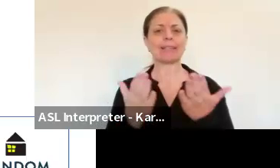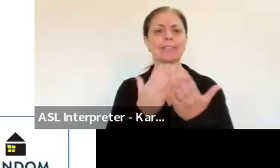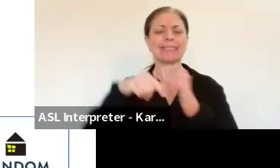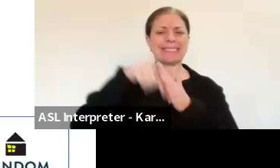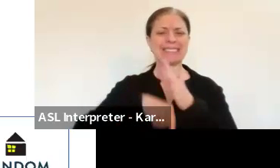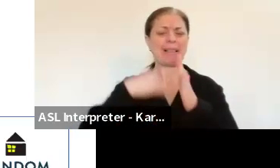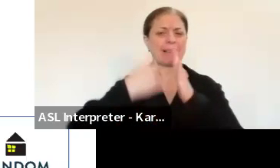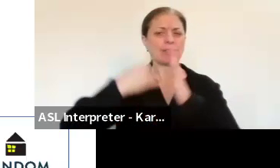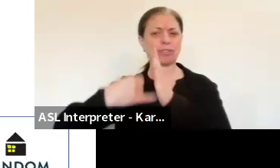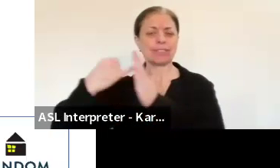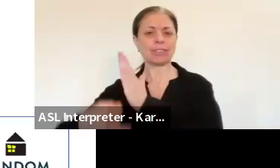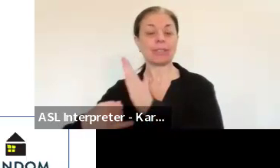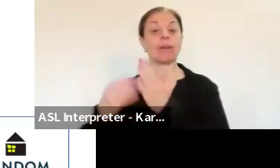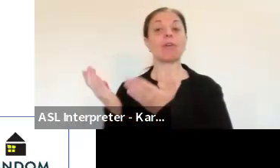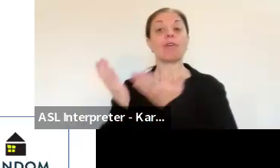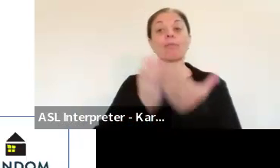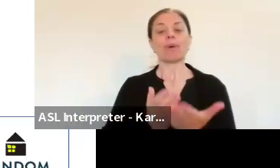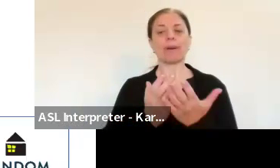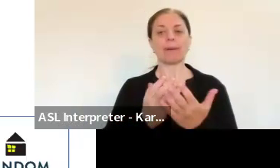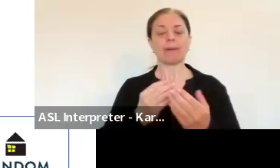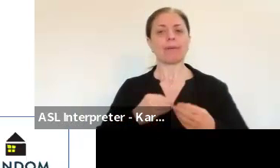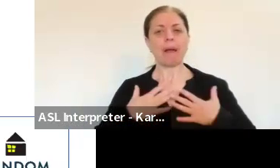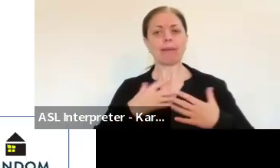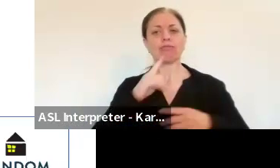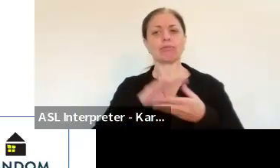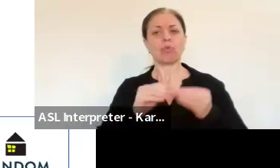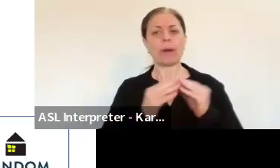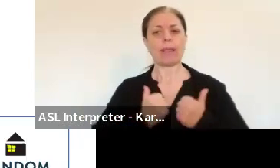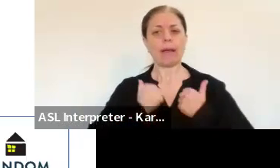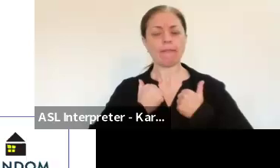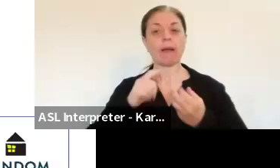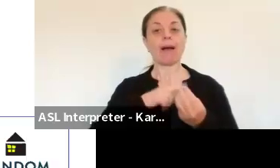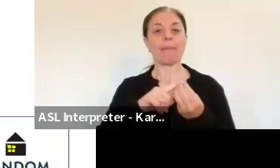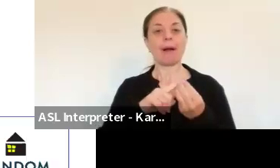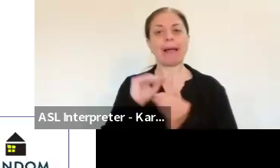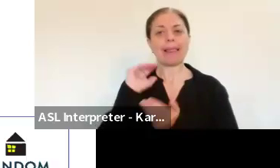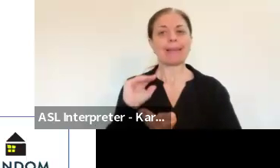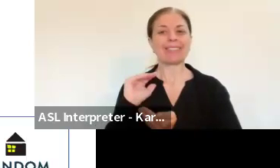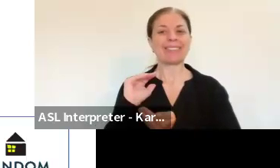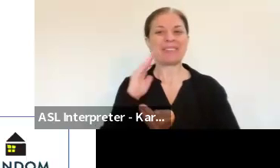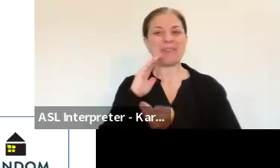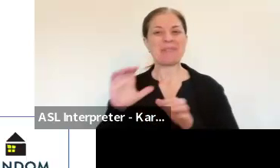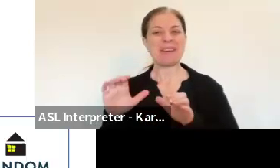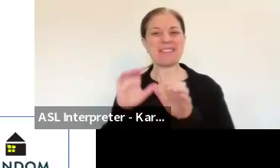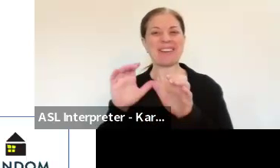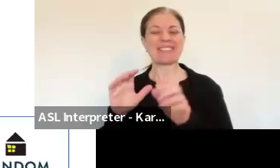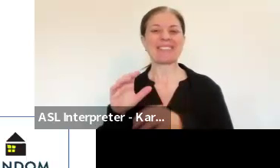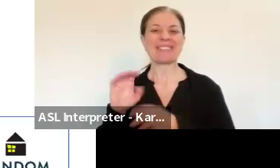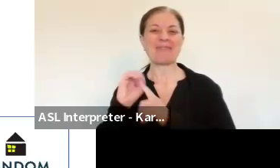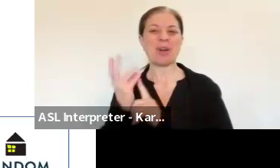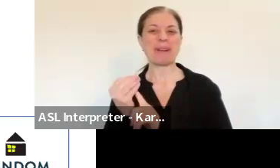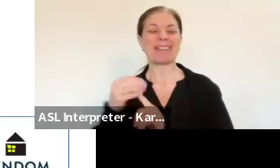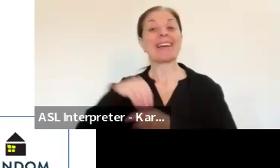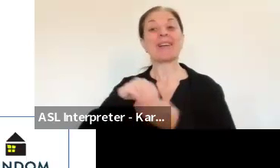detailed illustrations to bring this compelling true story to life about a little-known act of environmentalism.